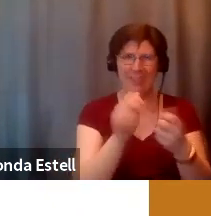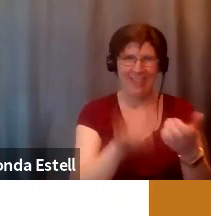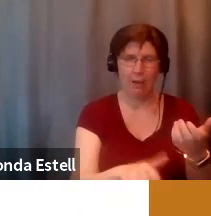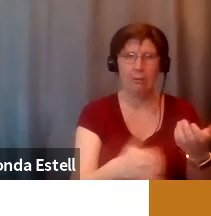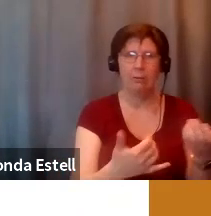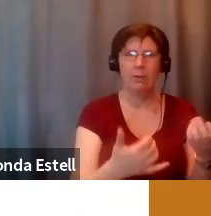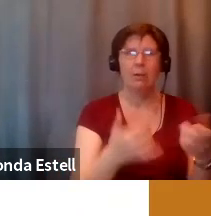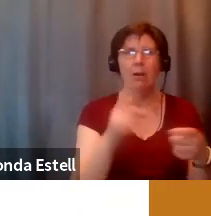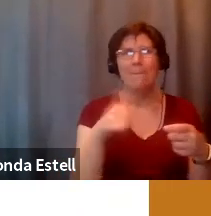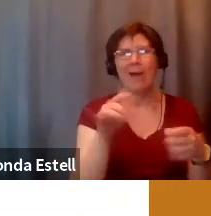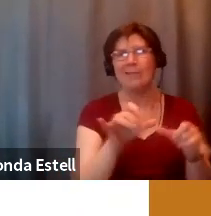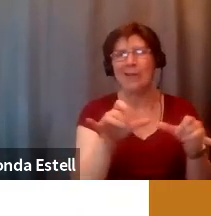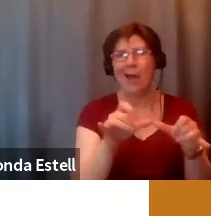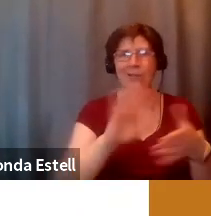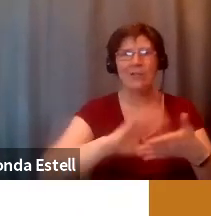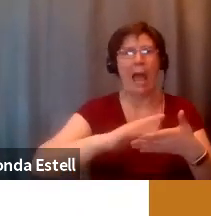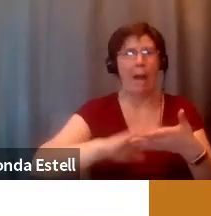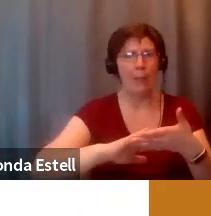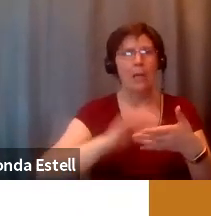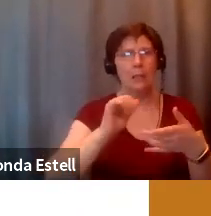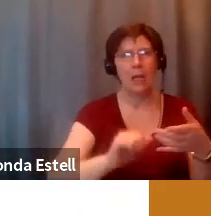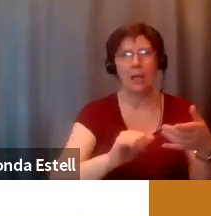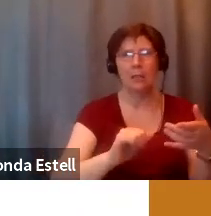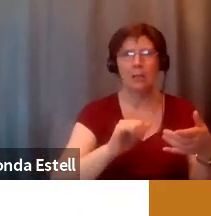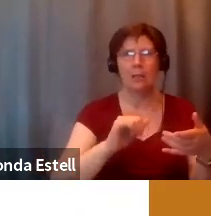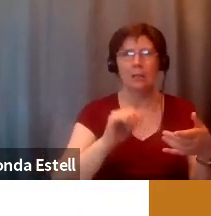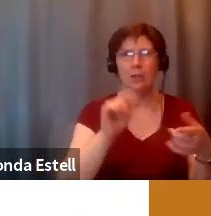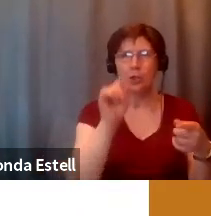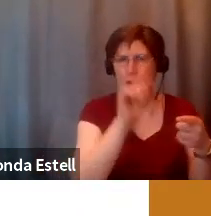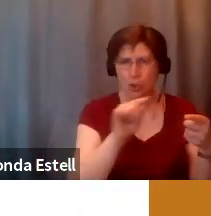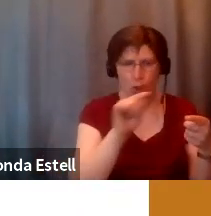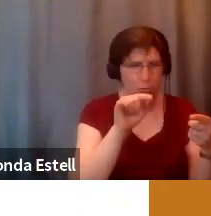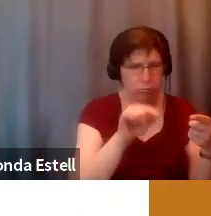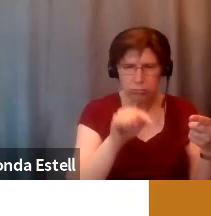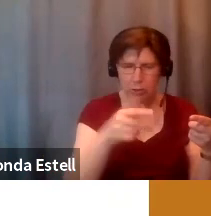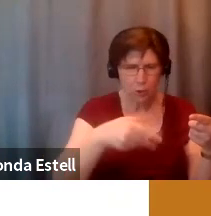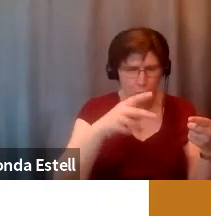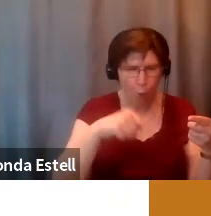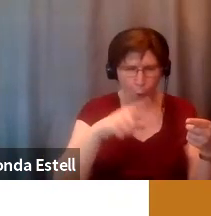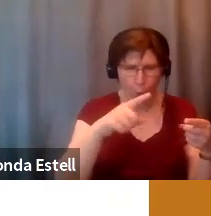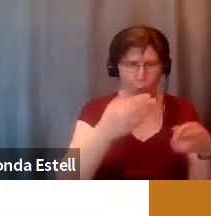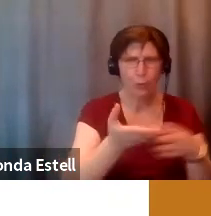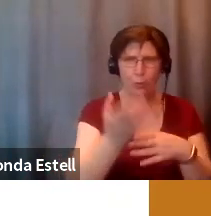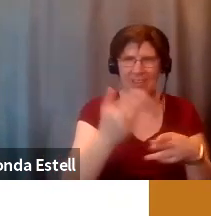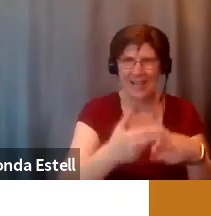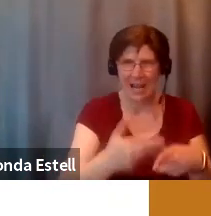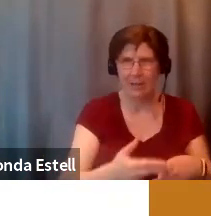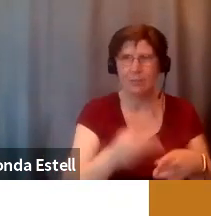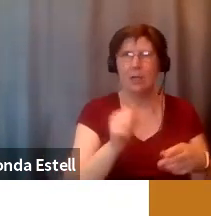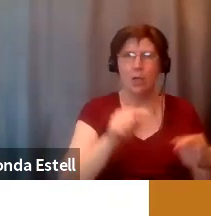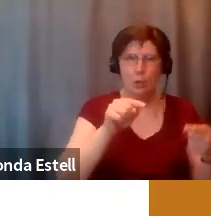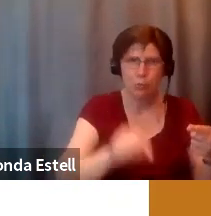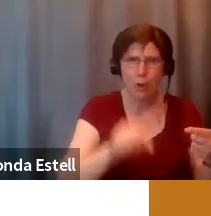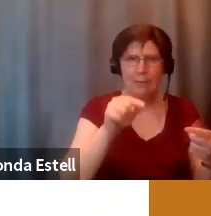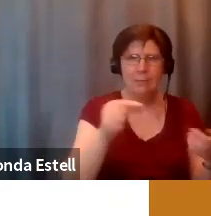it's about the size of a tablet, where you can, there's like a circle thing where you scroll through the names and you press the